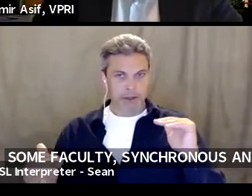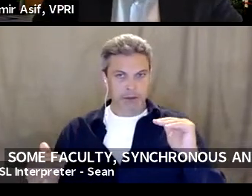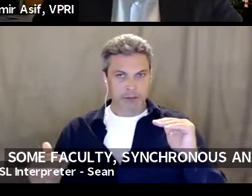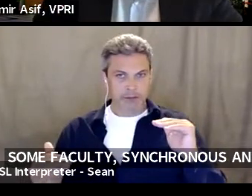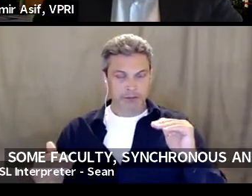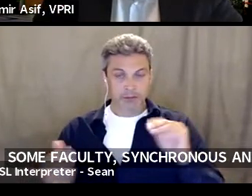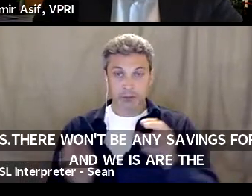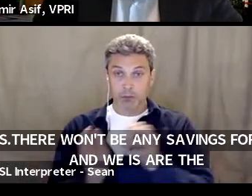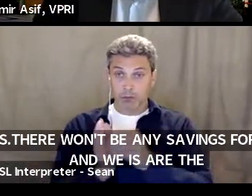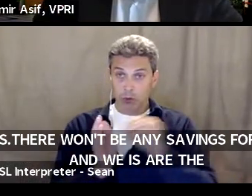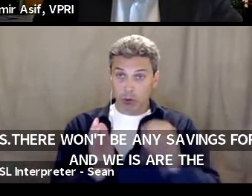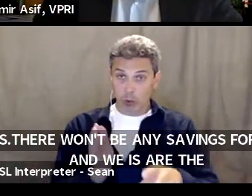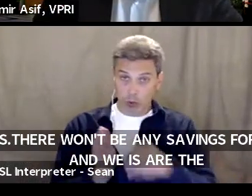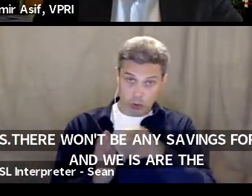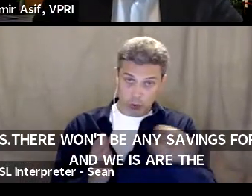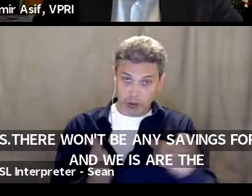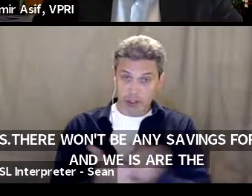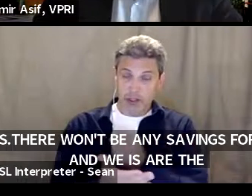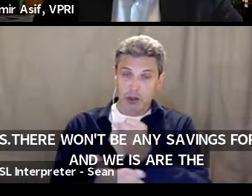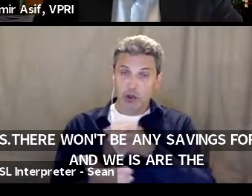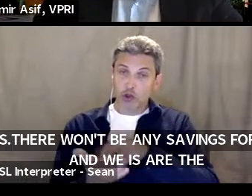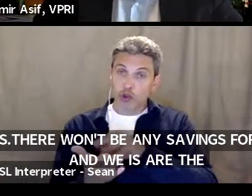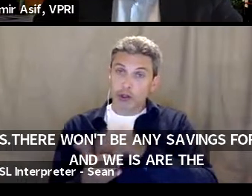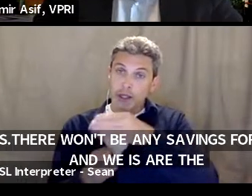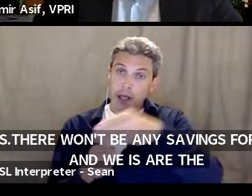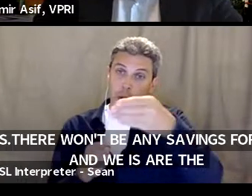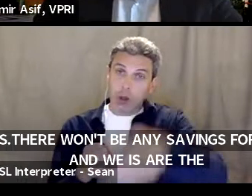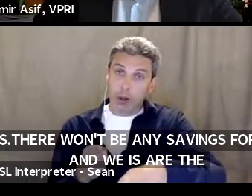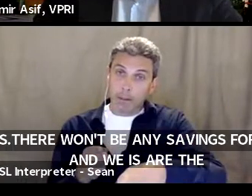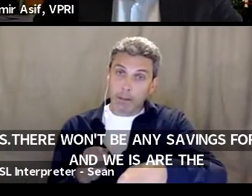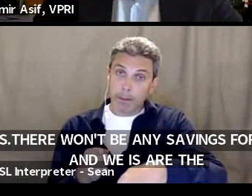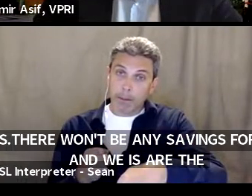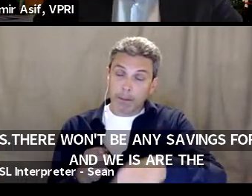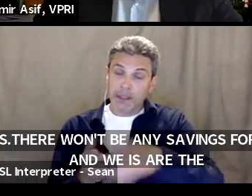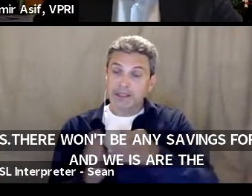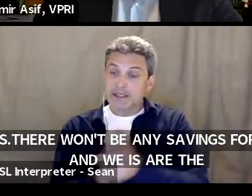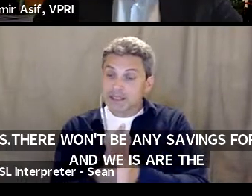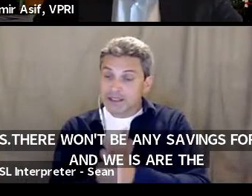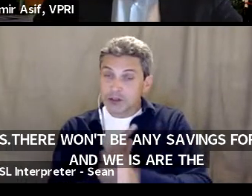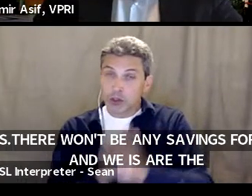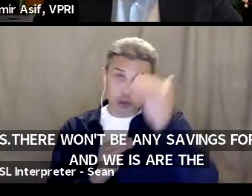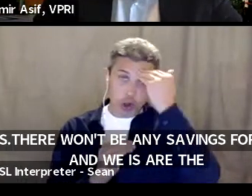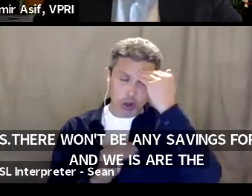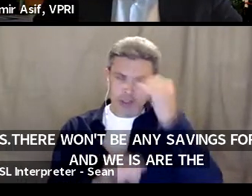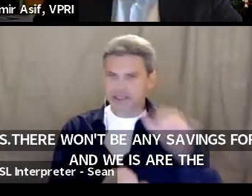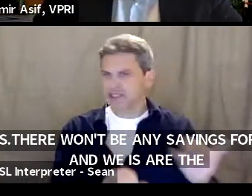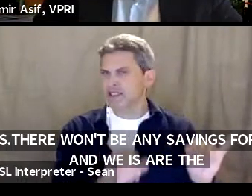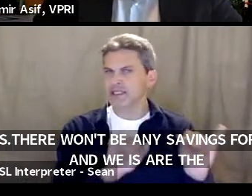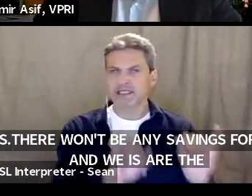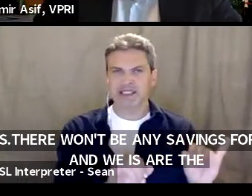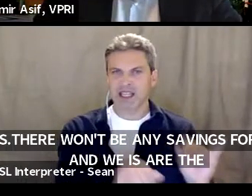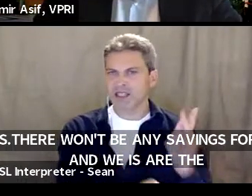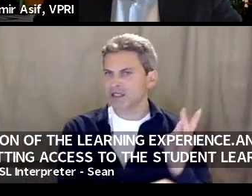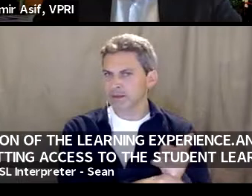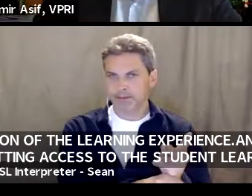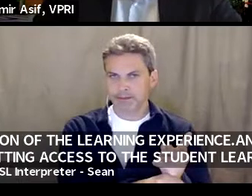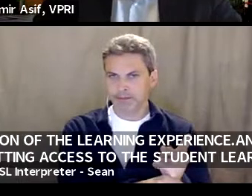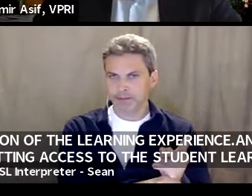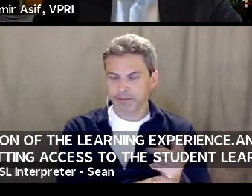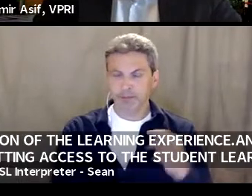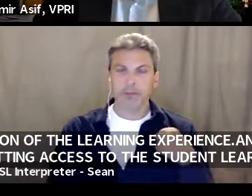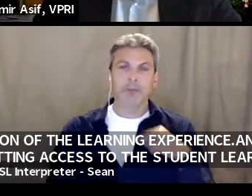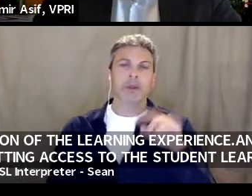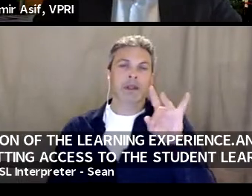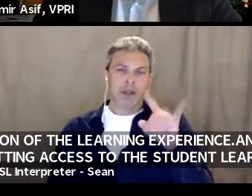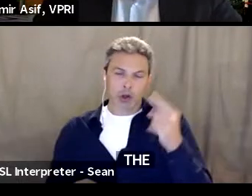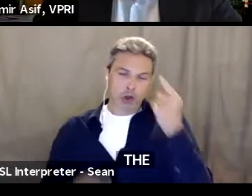learning outcomes, the skills, the knowledge that they need, that will be maintained. We did look carefully at the